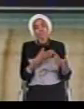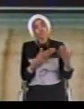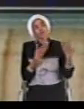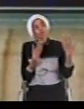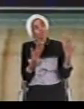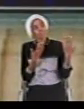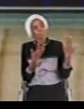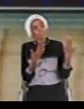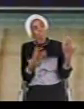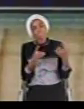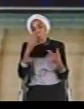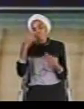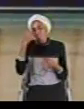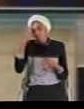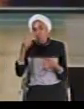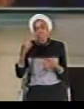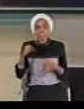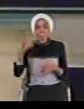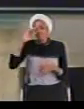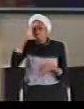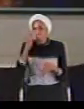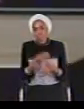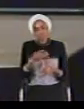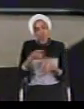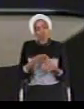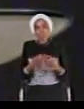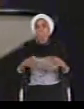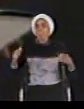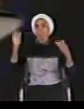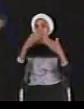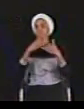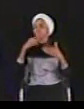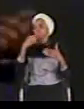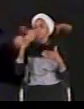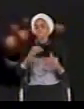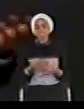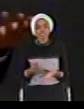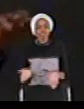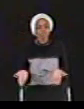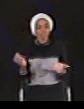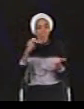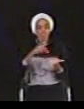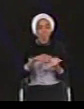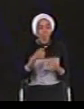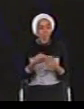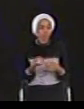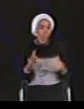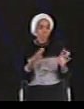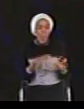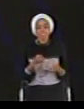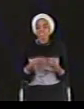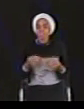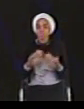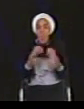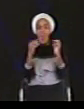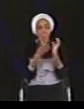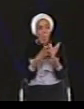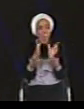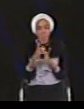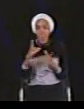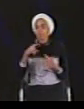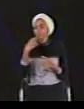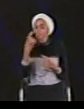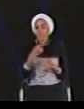son from heaven, whom he raised from the dead, even Jesus, which